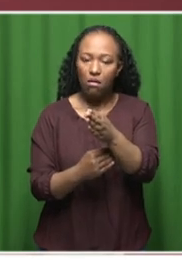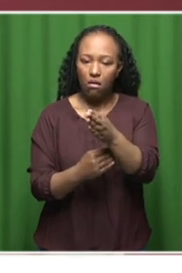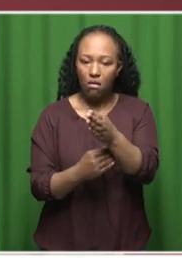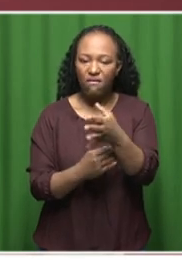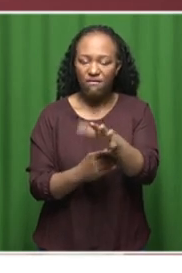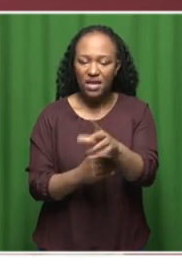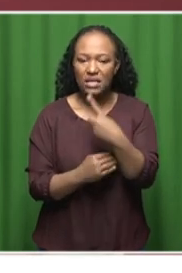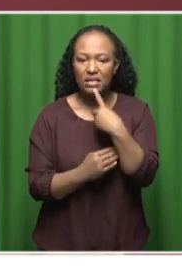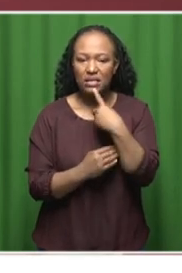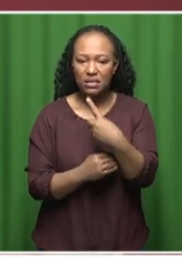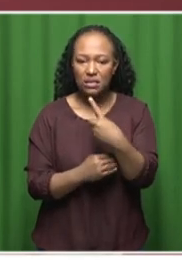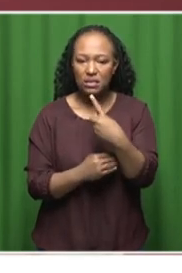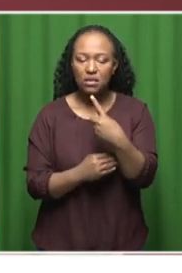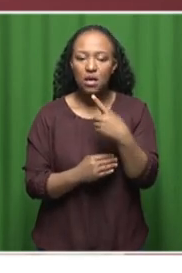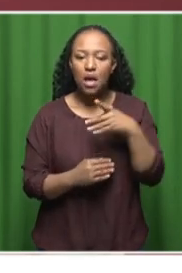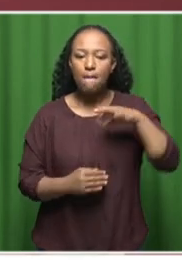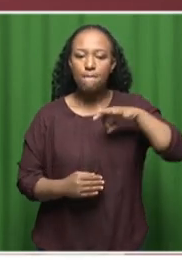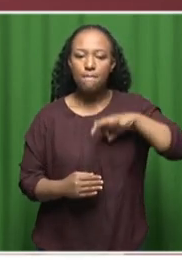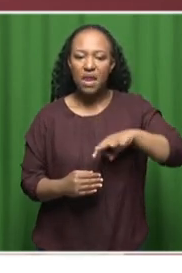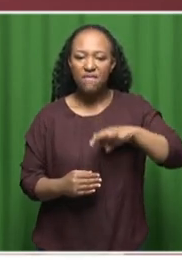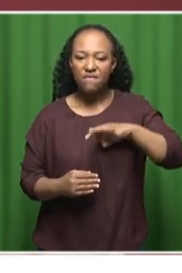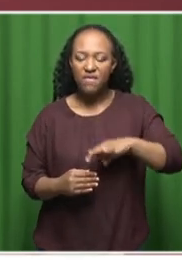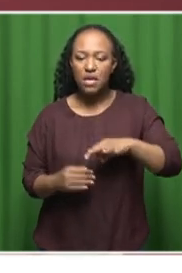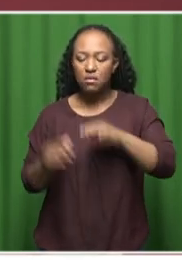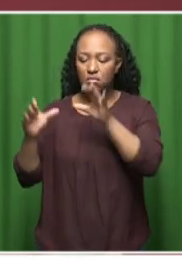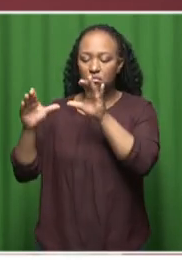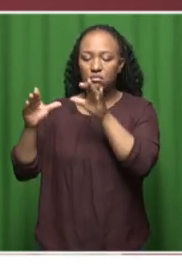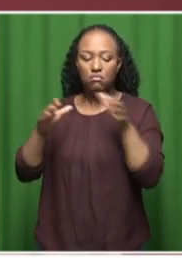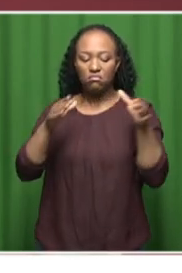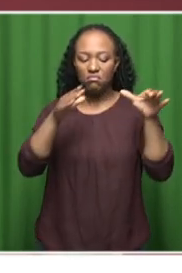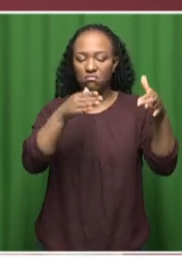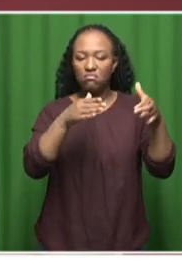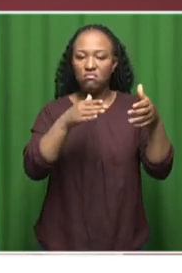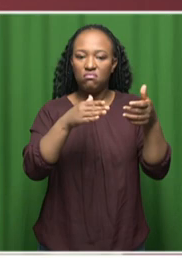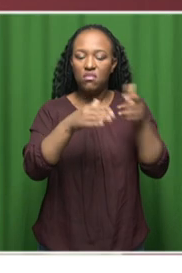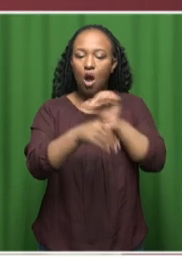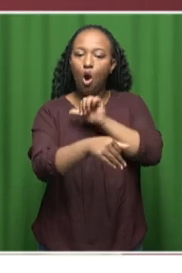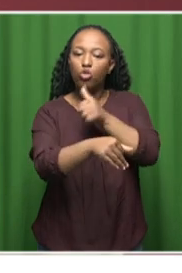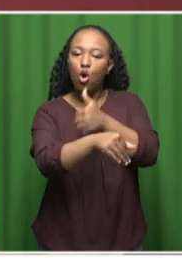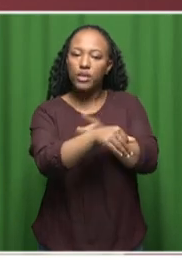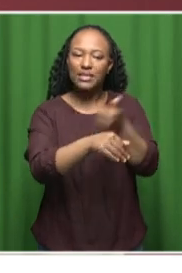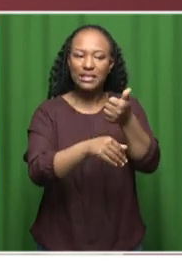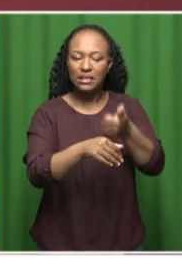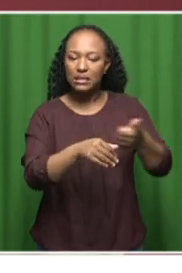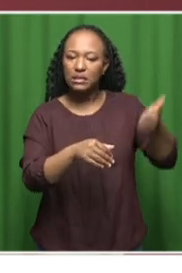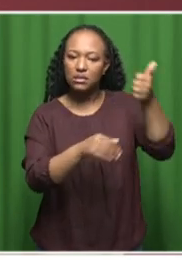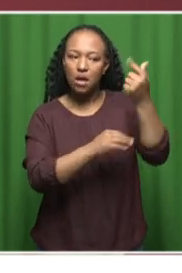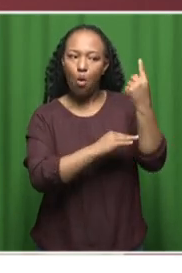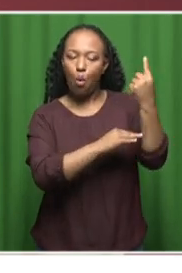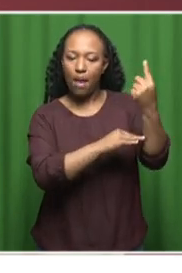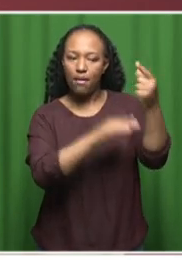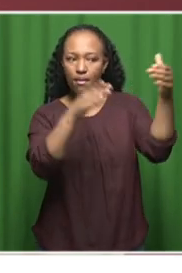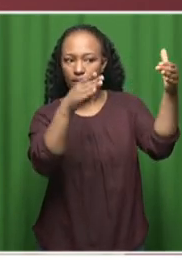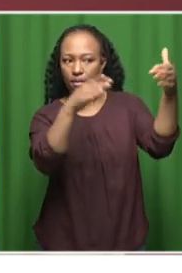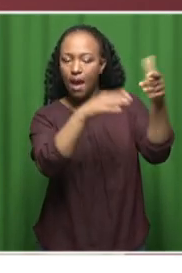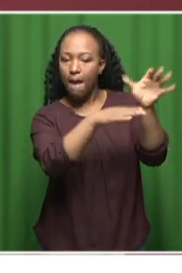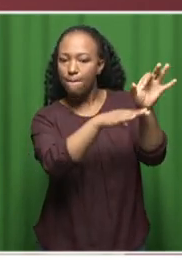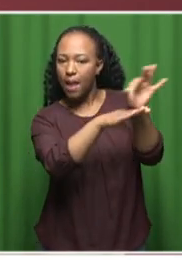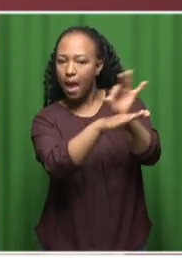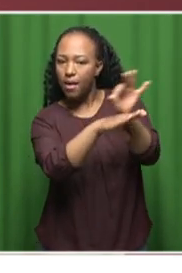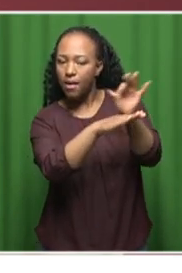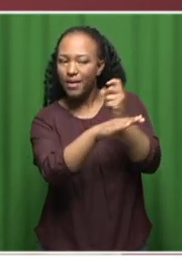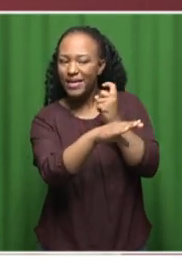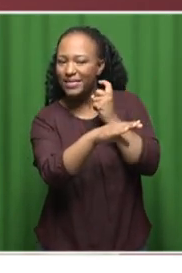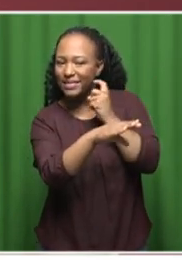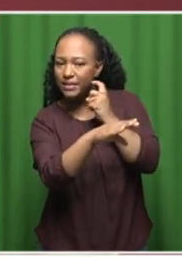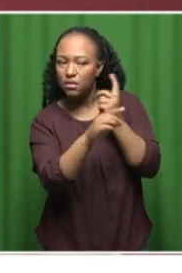the benefit is because you have a single authority in a single geographical area. Planning is better and easier.